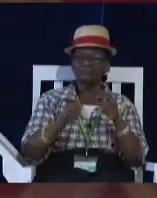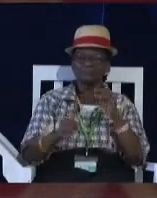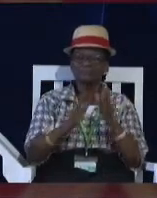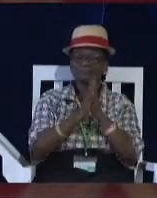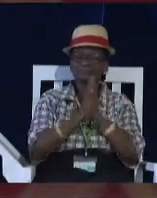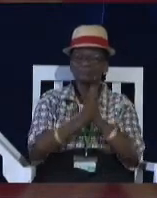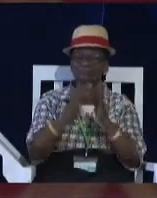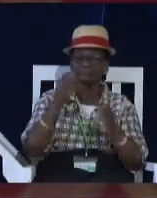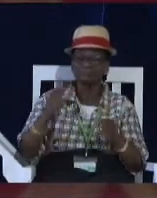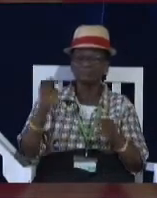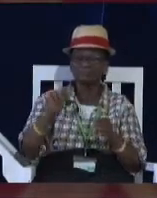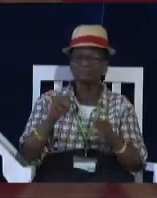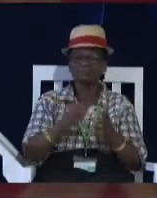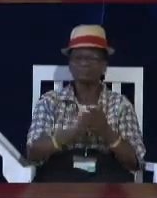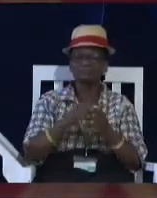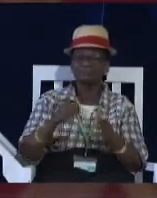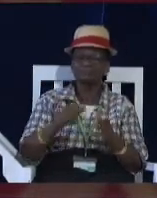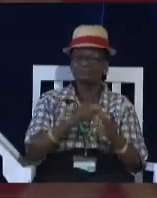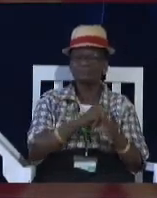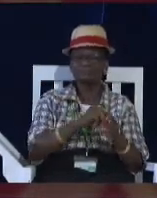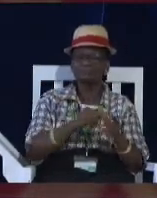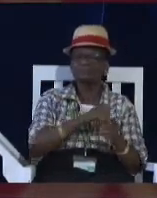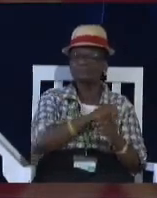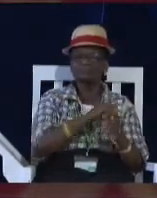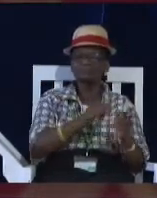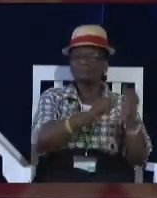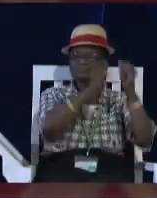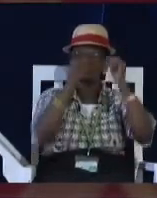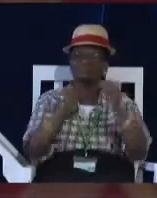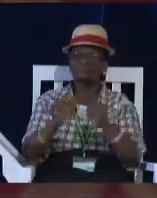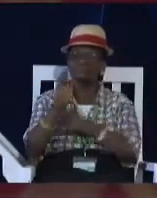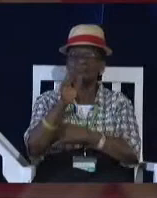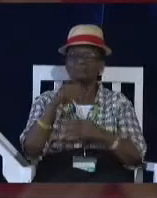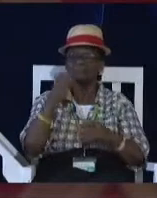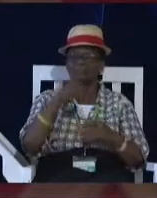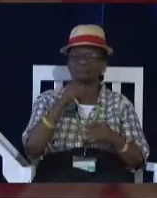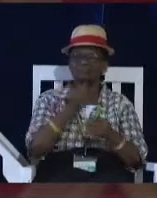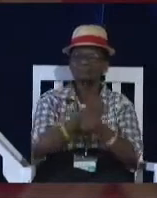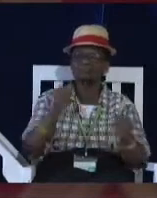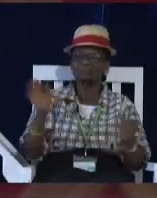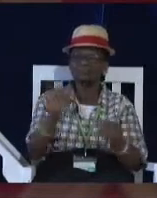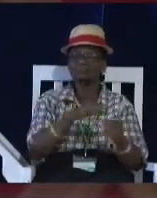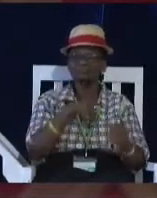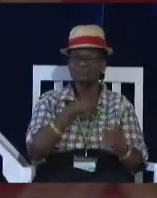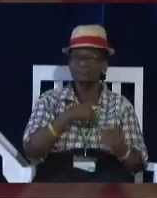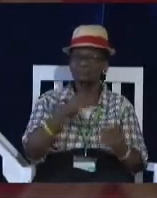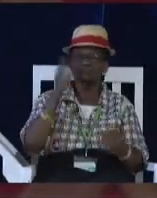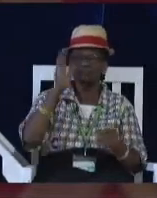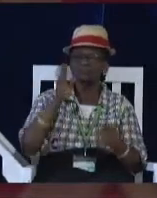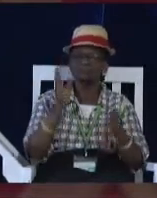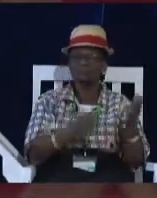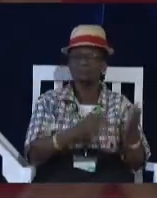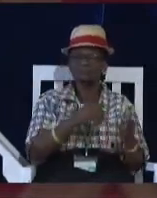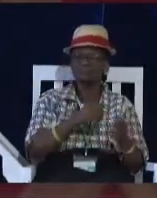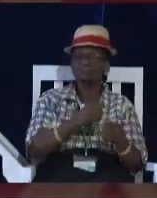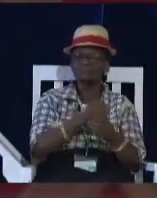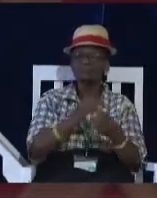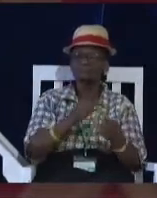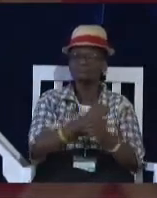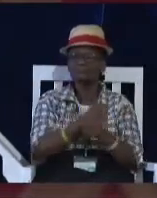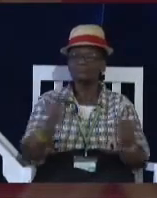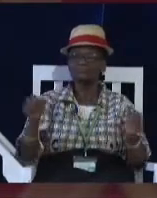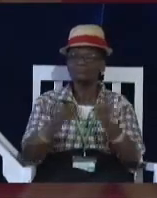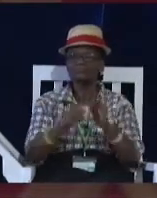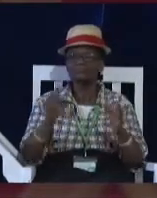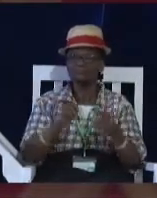the Almighty God who saved your soul may bring salvation to them. Pray that God will give